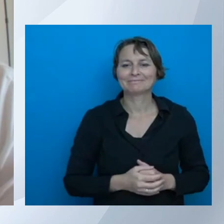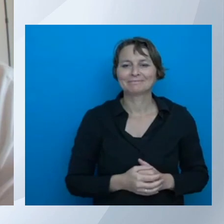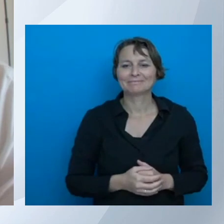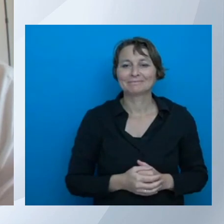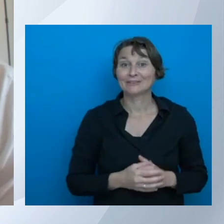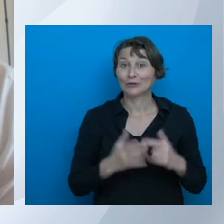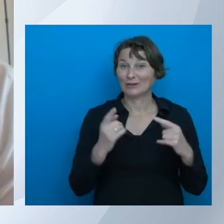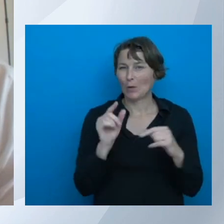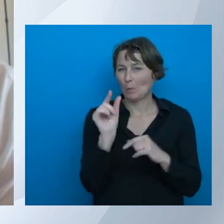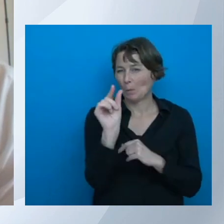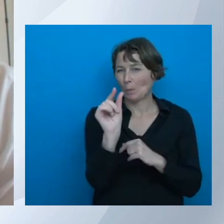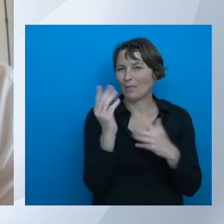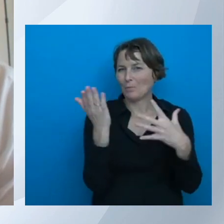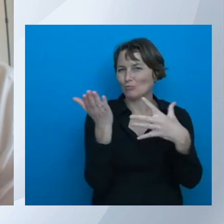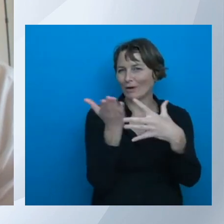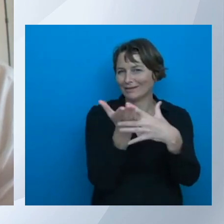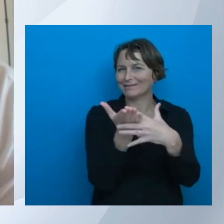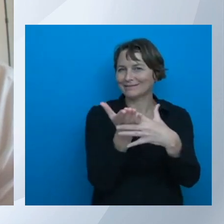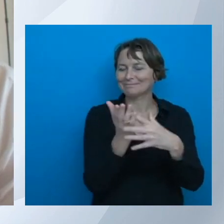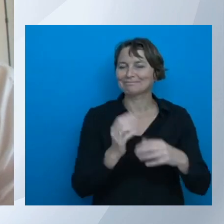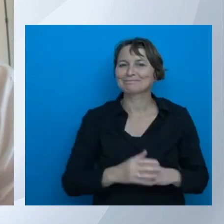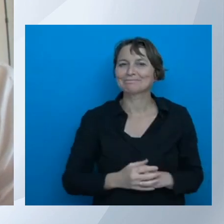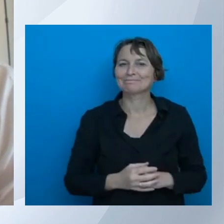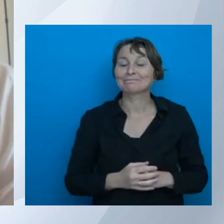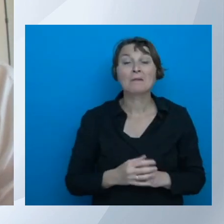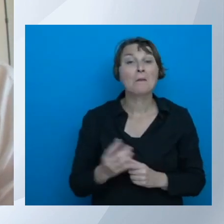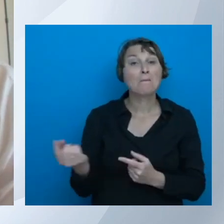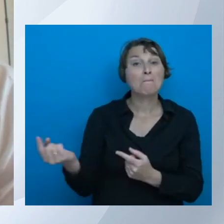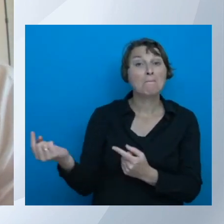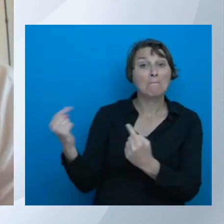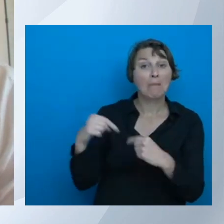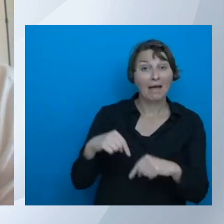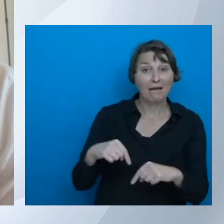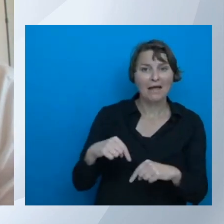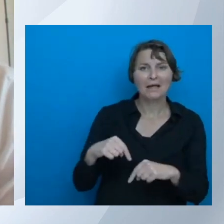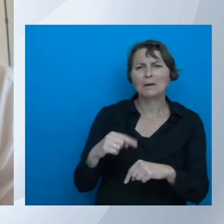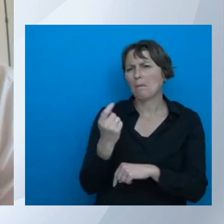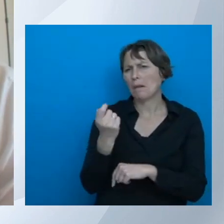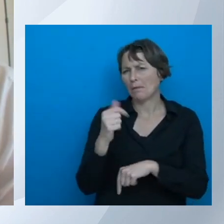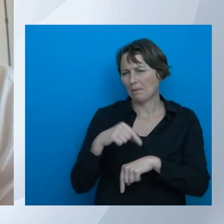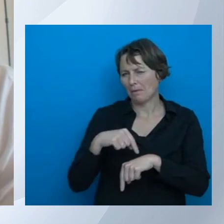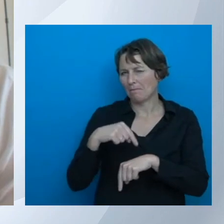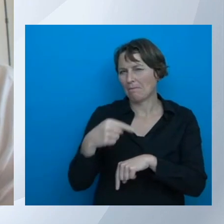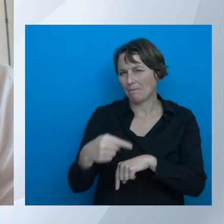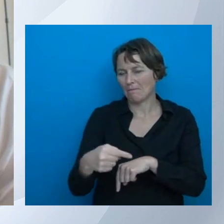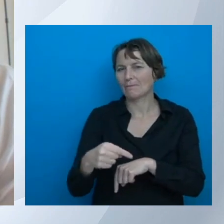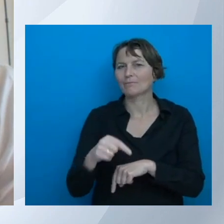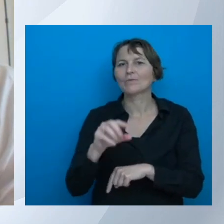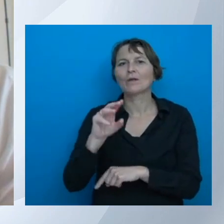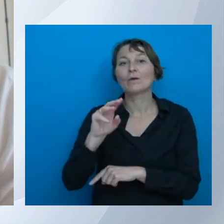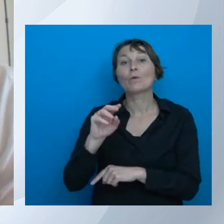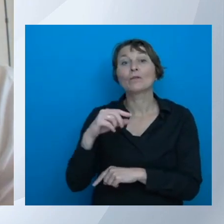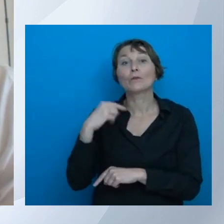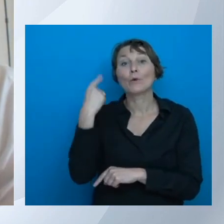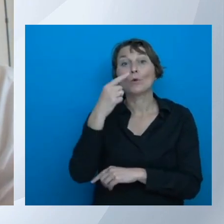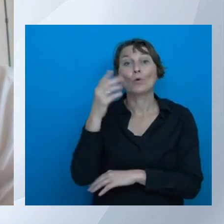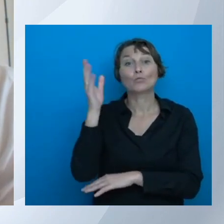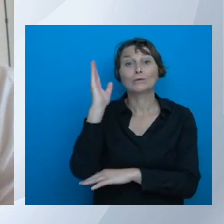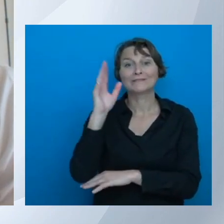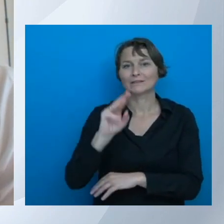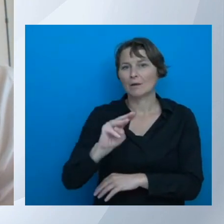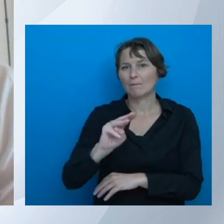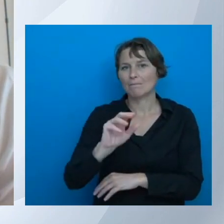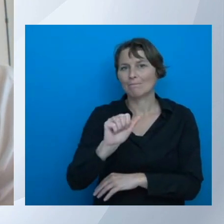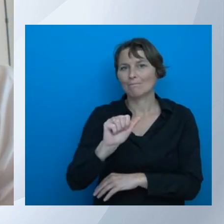now, and we will be back in a bit with Maarten Goed, who's going to give us an overview of